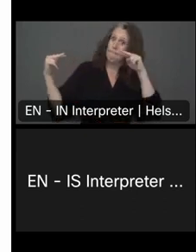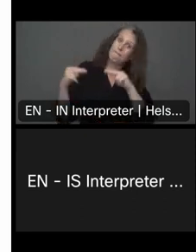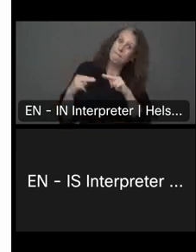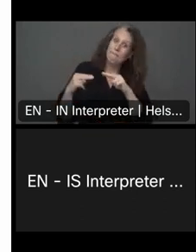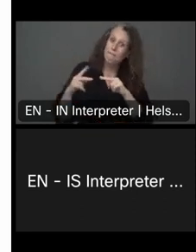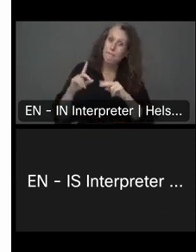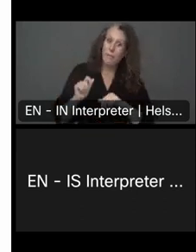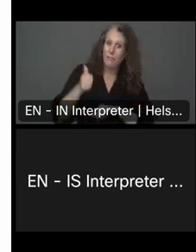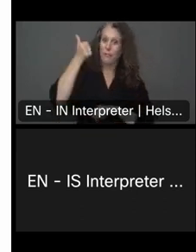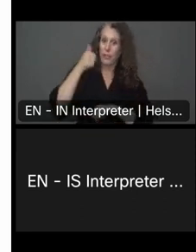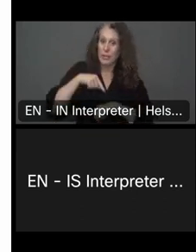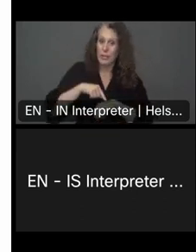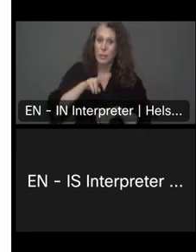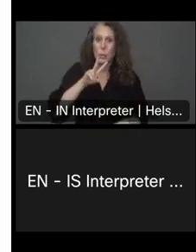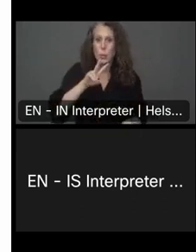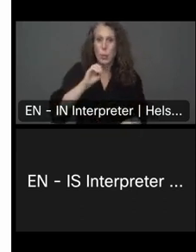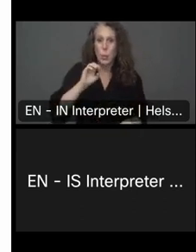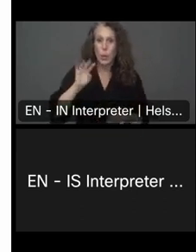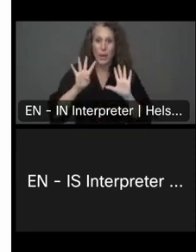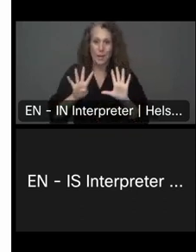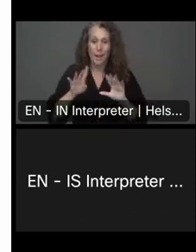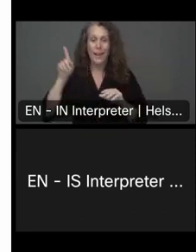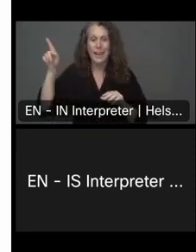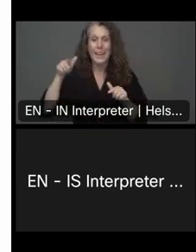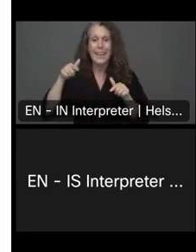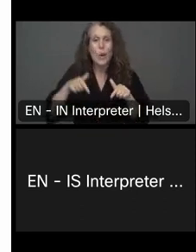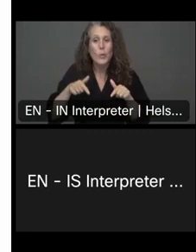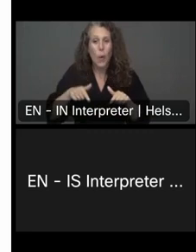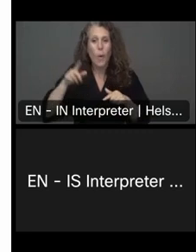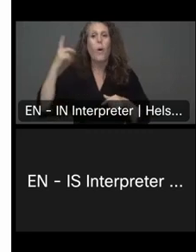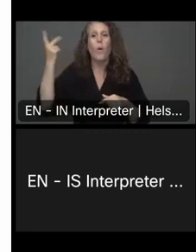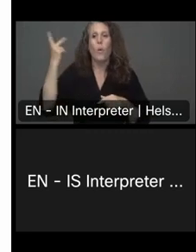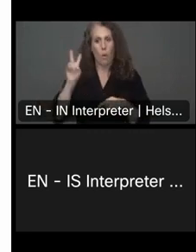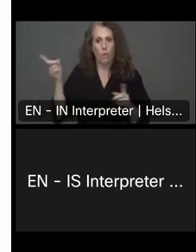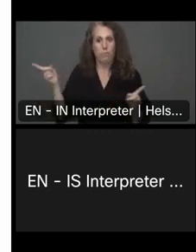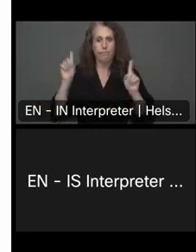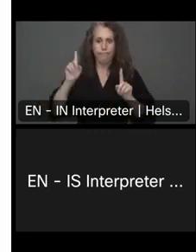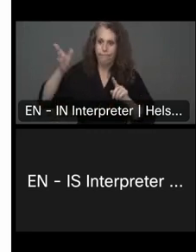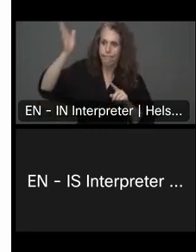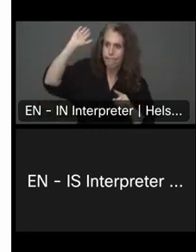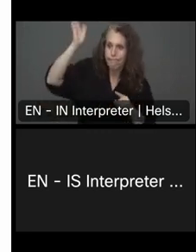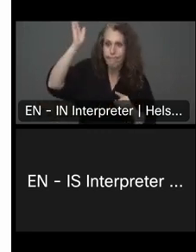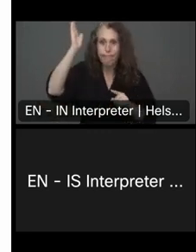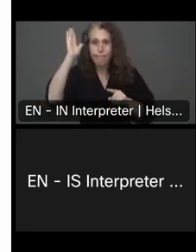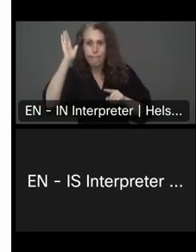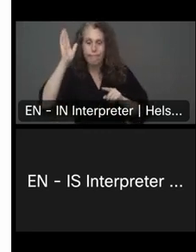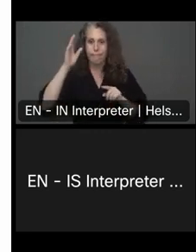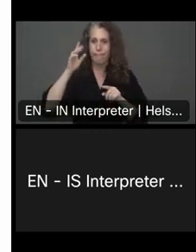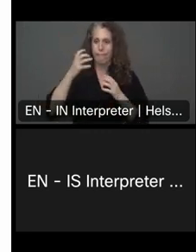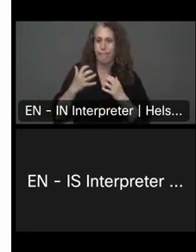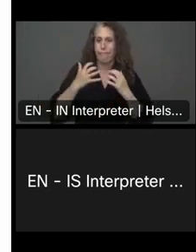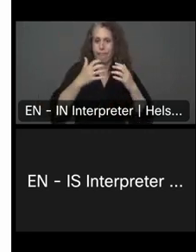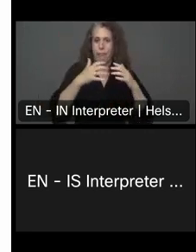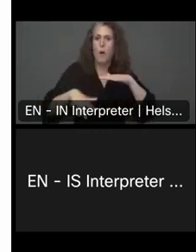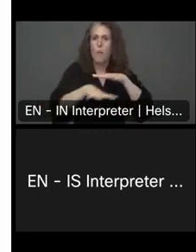in 2009 in Kyoto, where we both gave keynote papers at the annual meeting of the Pragmatics Society